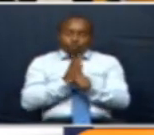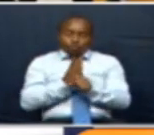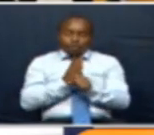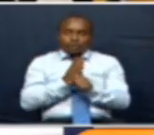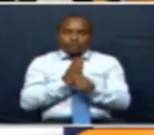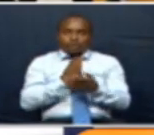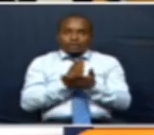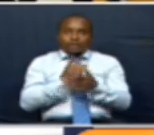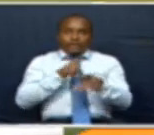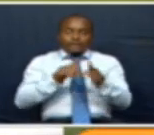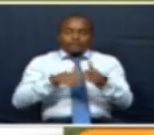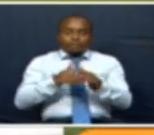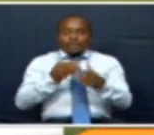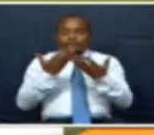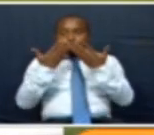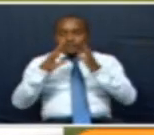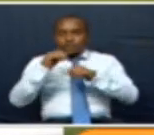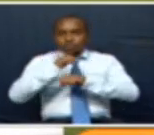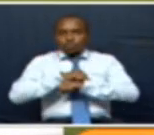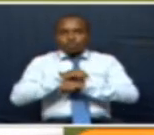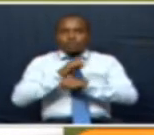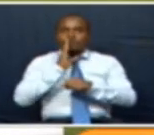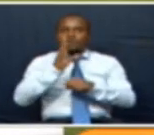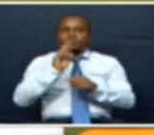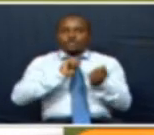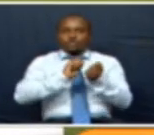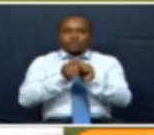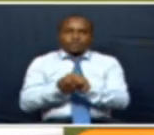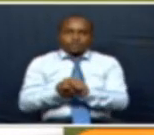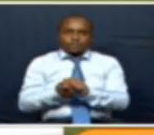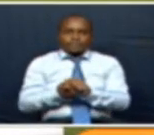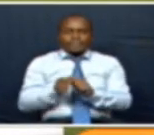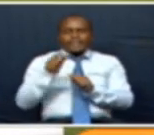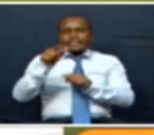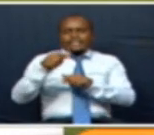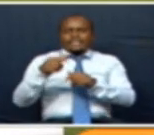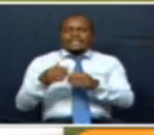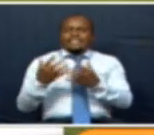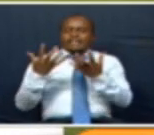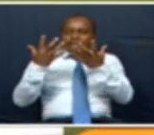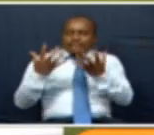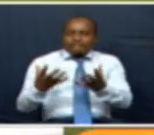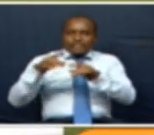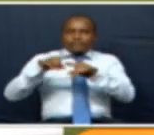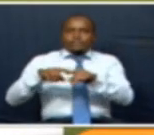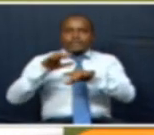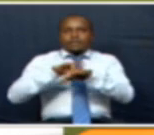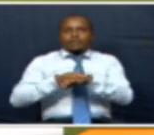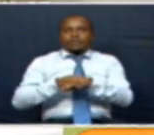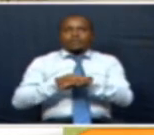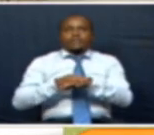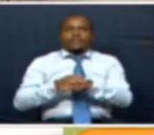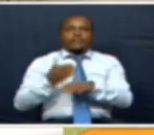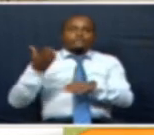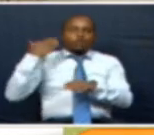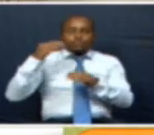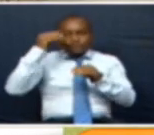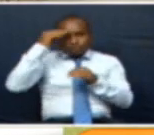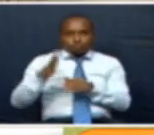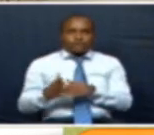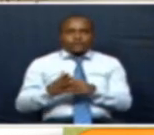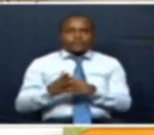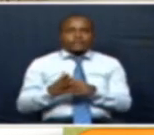a transformed individual. To keep it going, the institution has heavily relied on the goodwill of its old boys, the